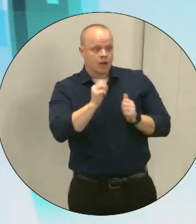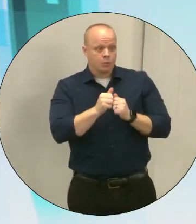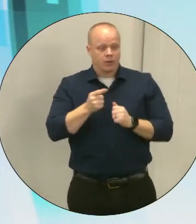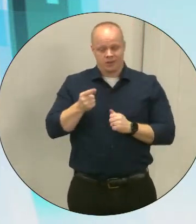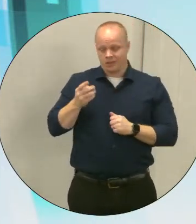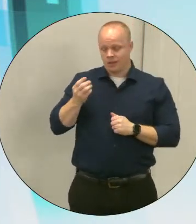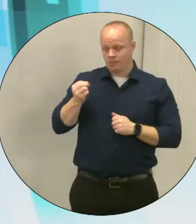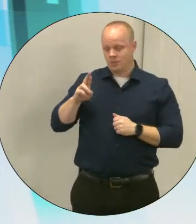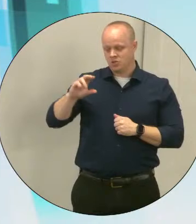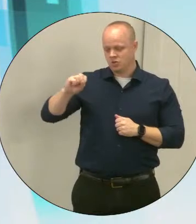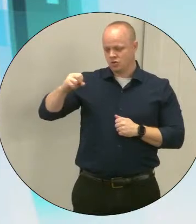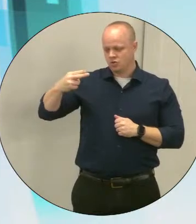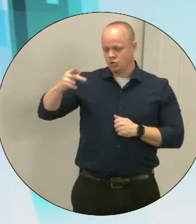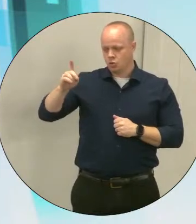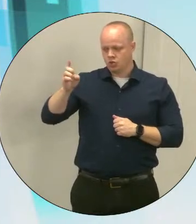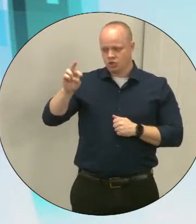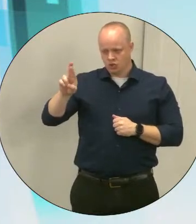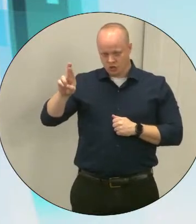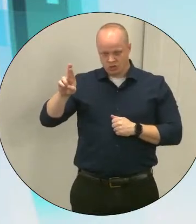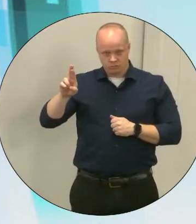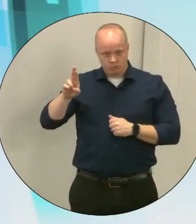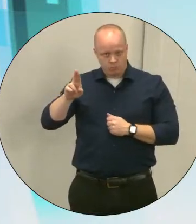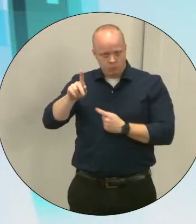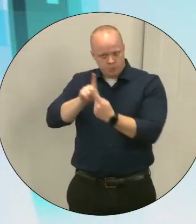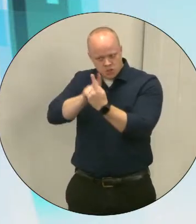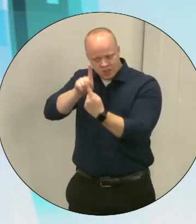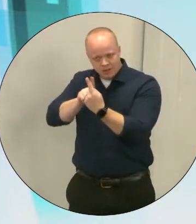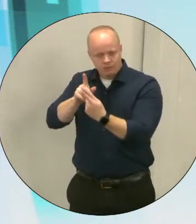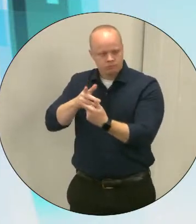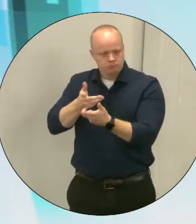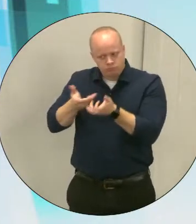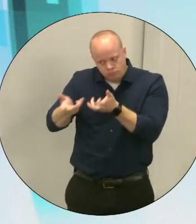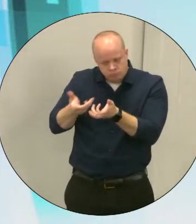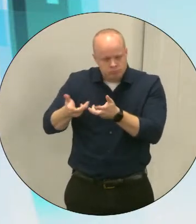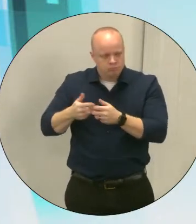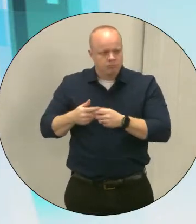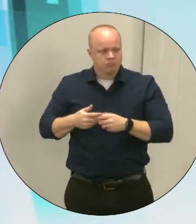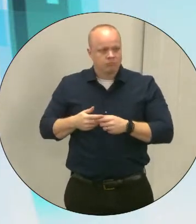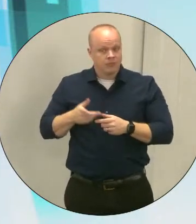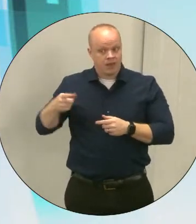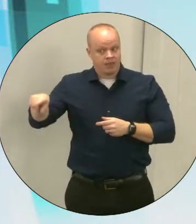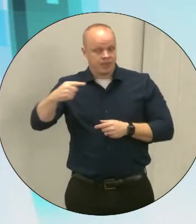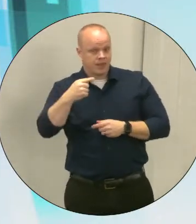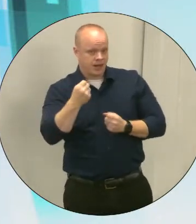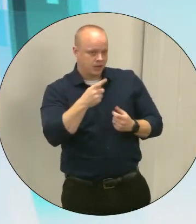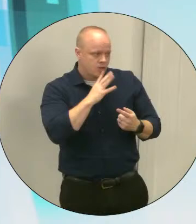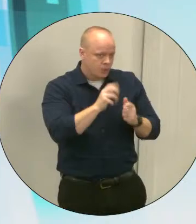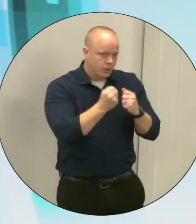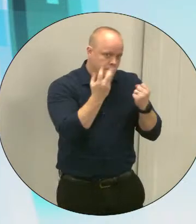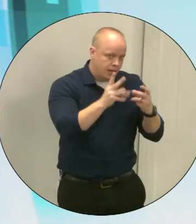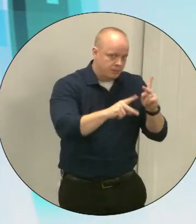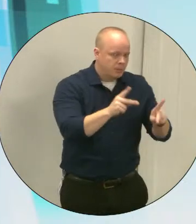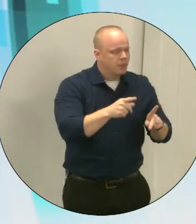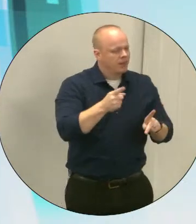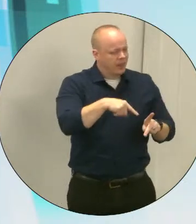Schuldener's union. I spoke with them personally, and I can name the people. And they told me all the horrid things that they heard